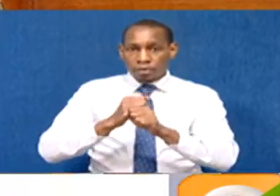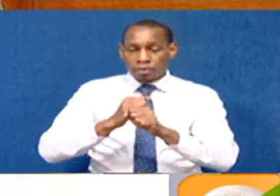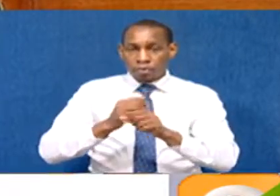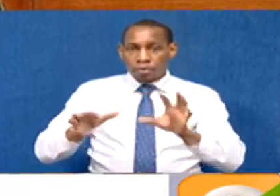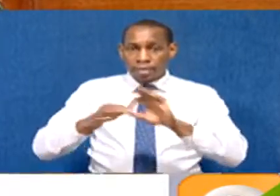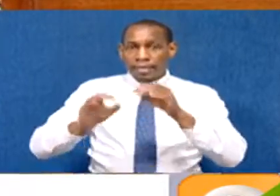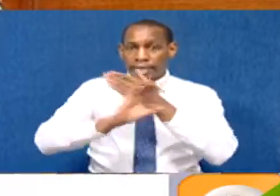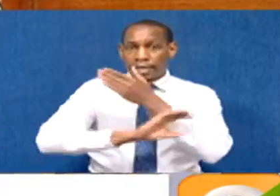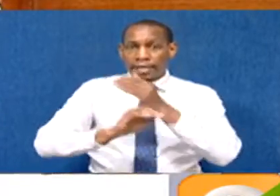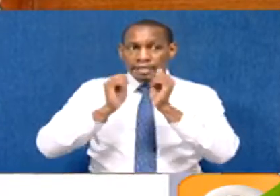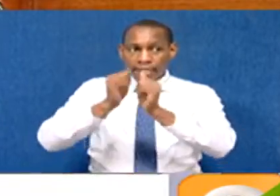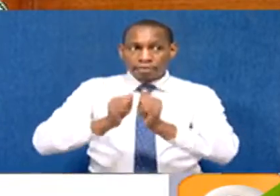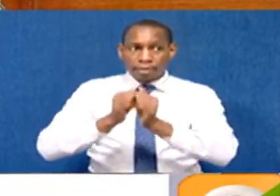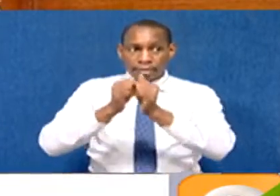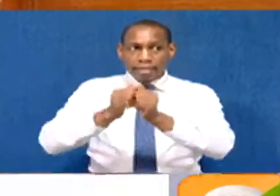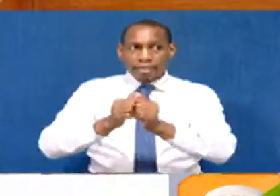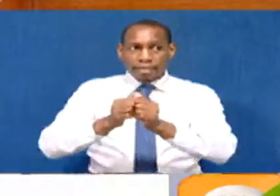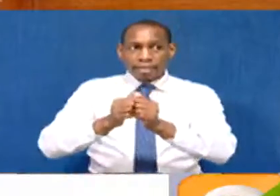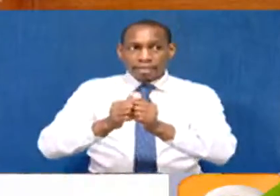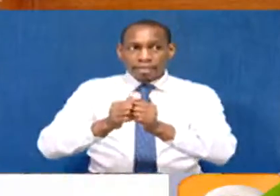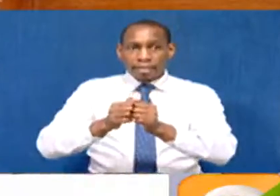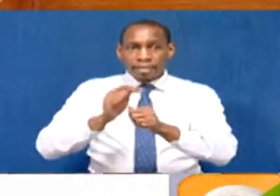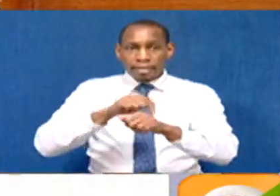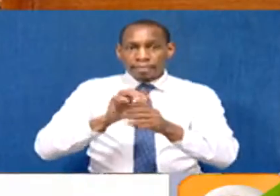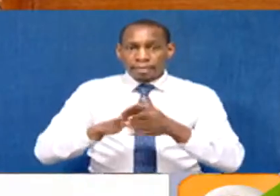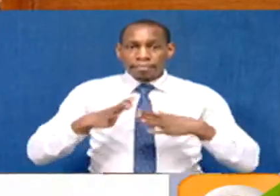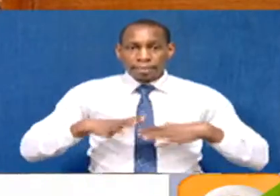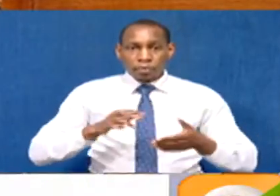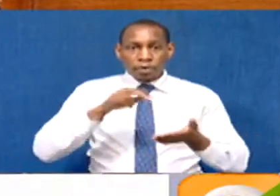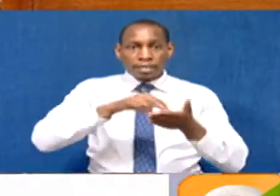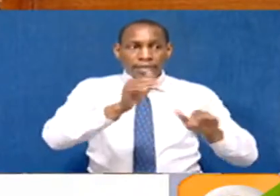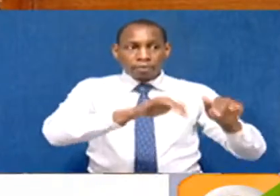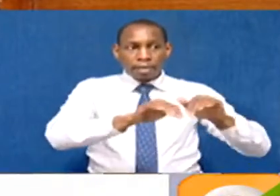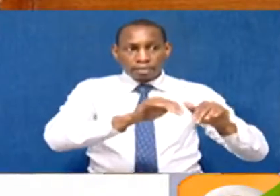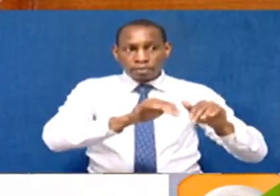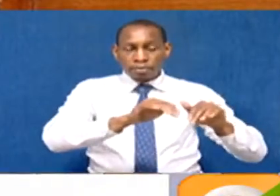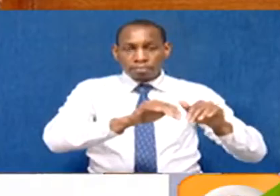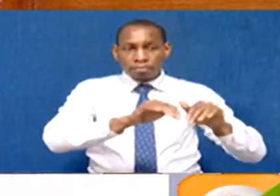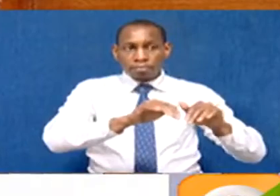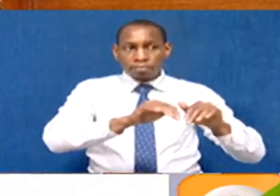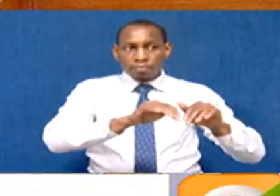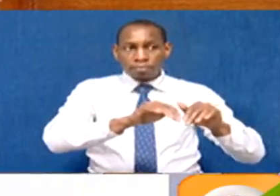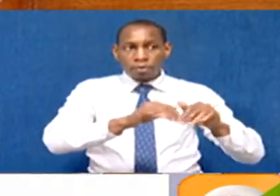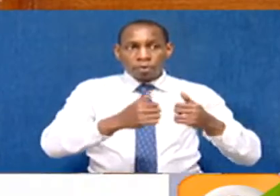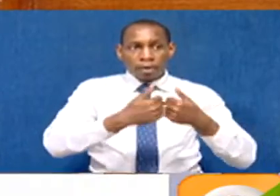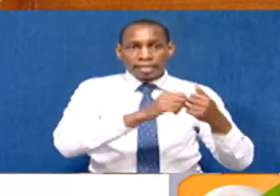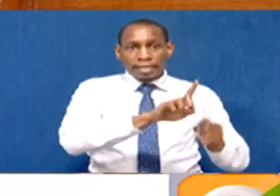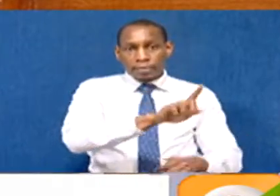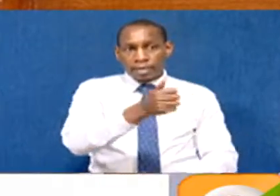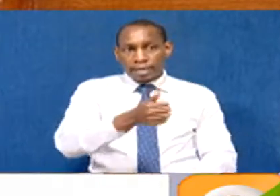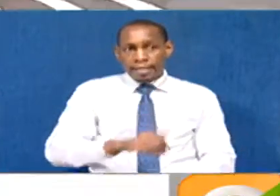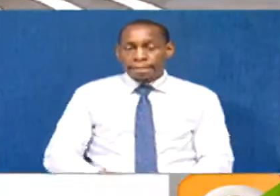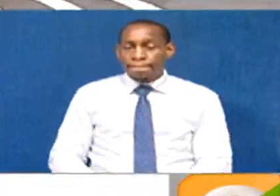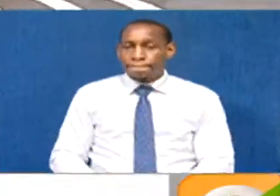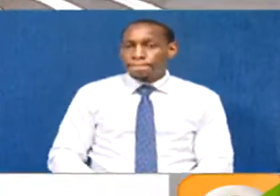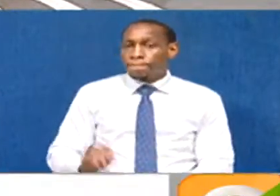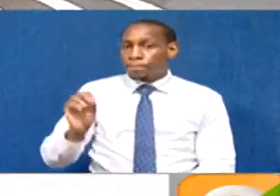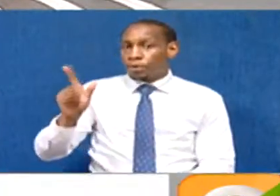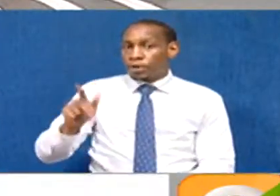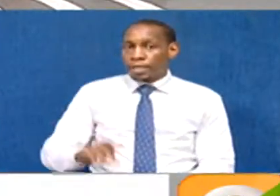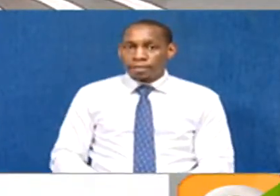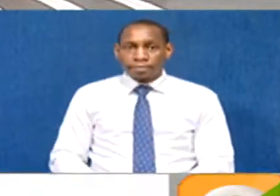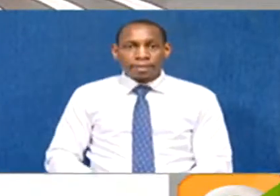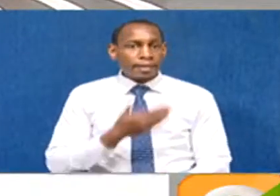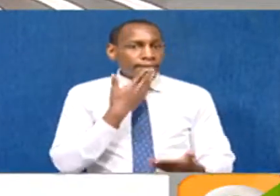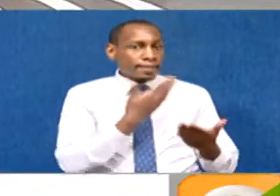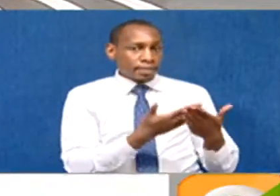together as the contestants take each other on. All right. Yeah.